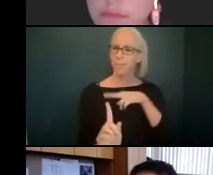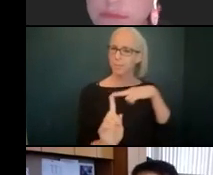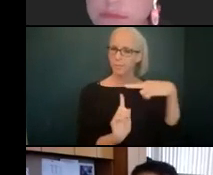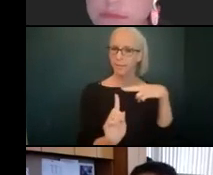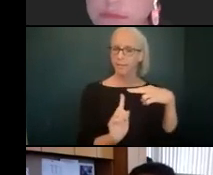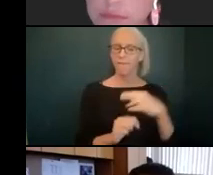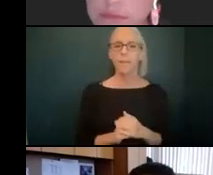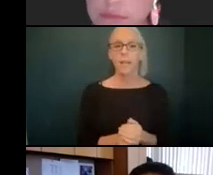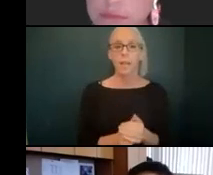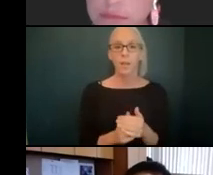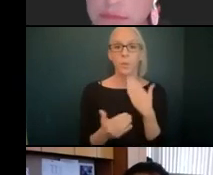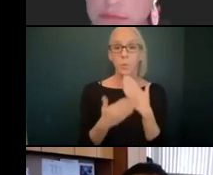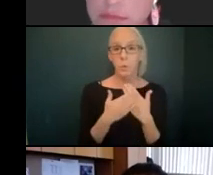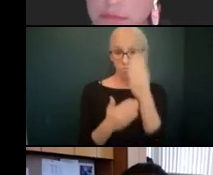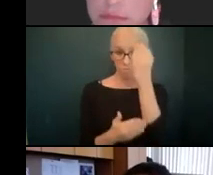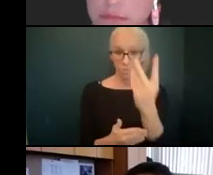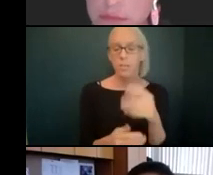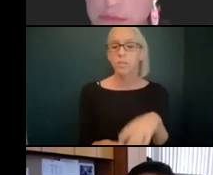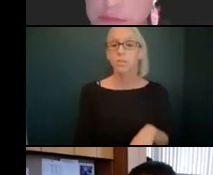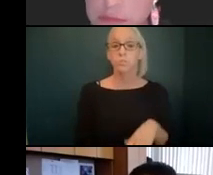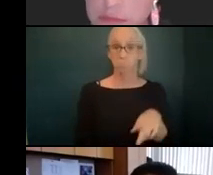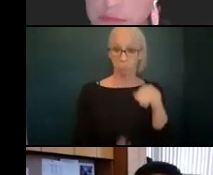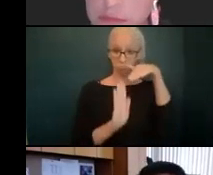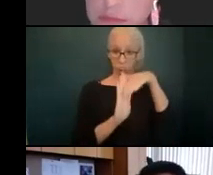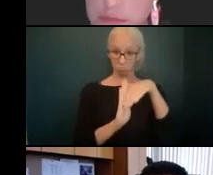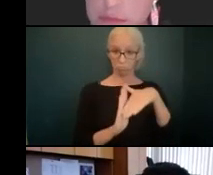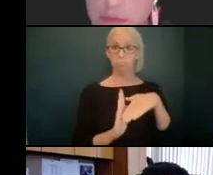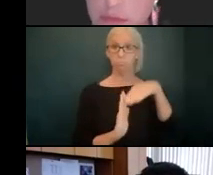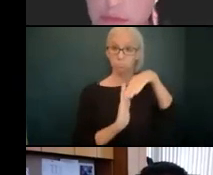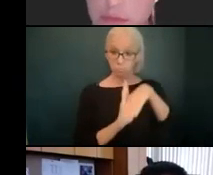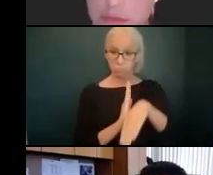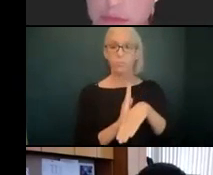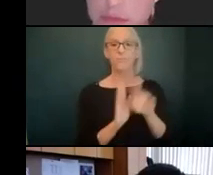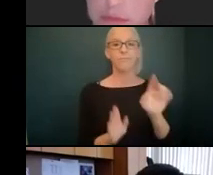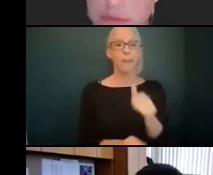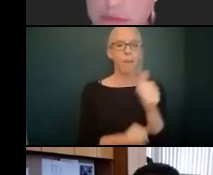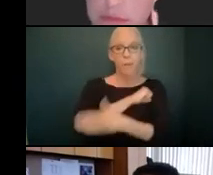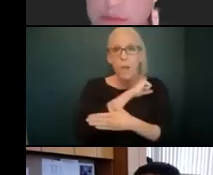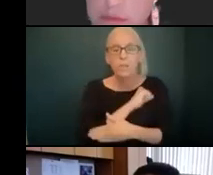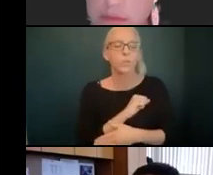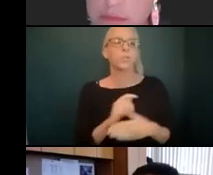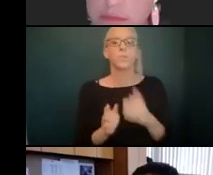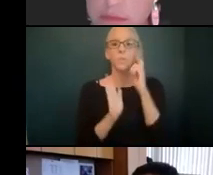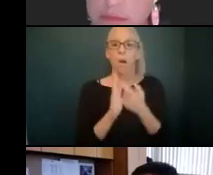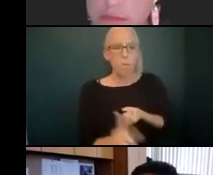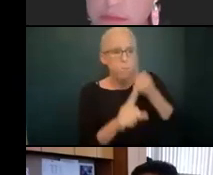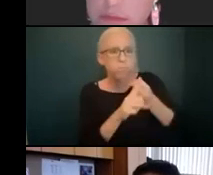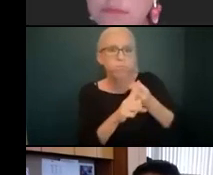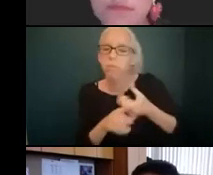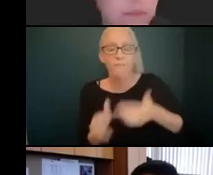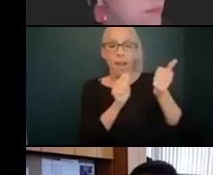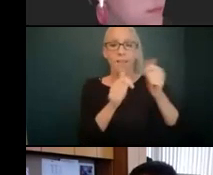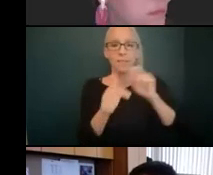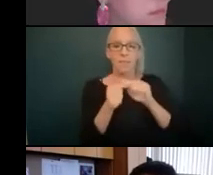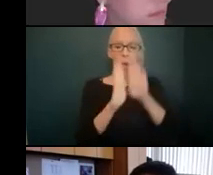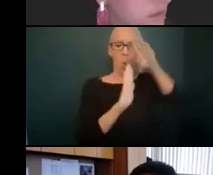look where we are coming down. Delta, like we saw in many other countries, hits fast, hits hard, but then comes down very quickly. And that's what